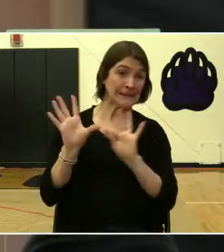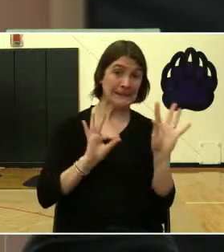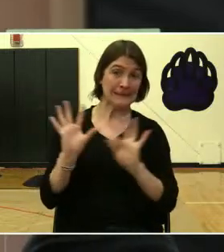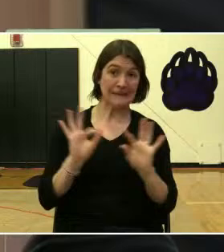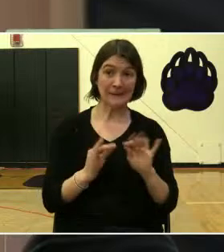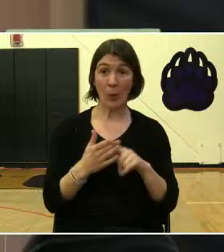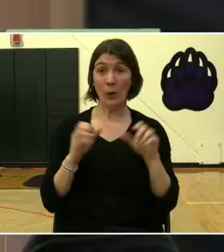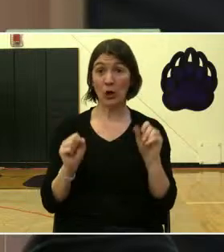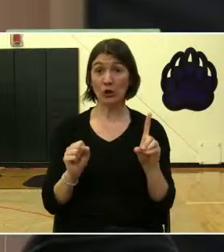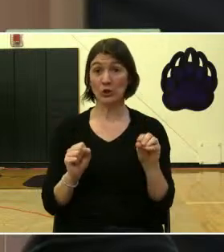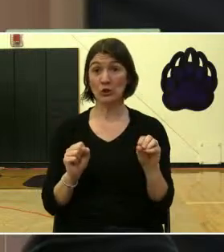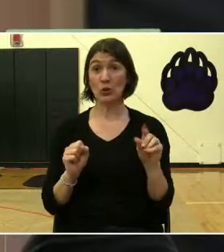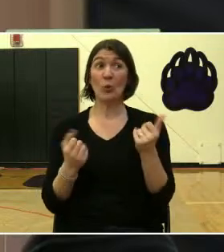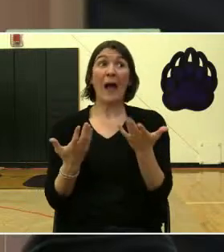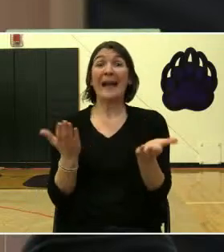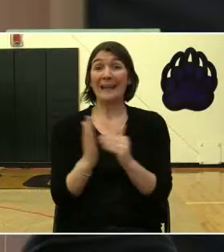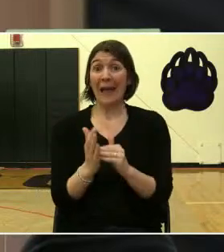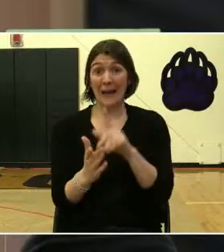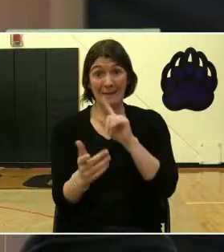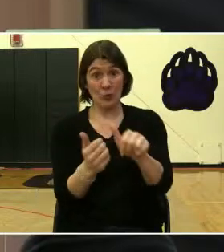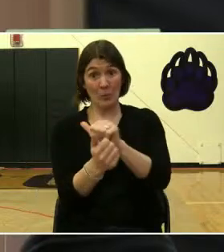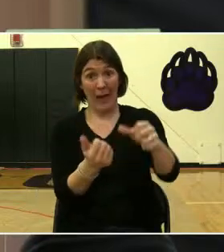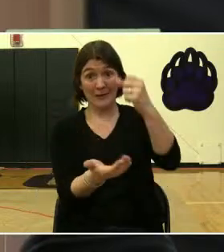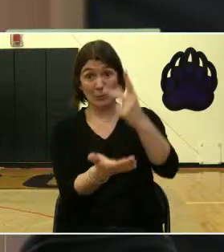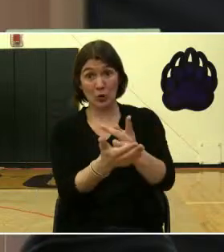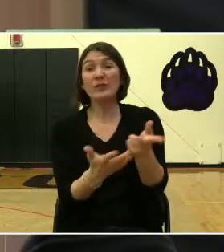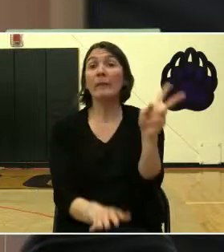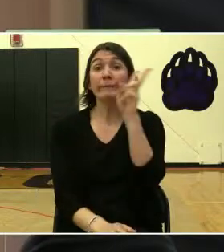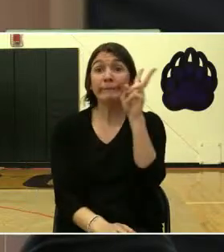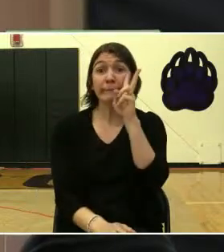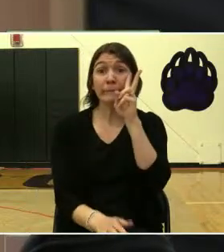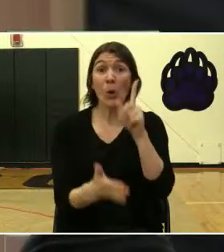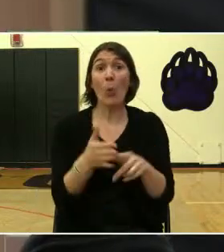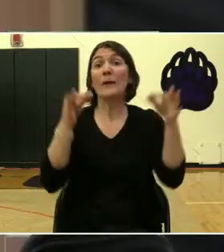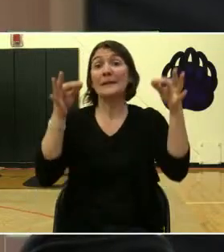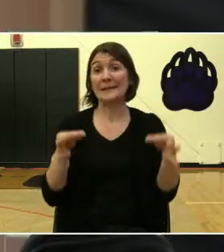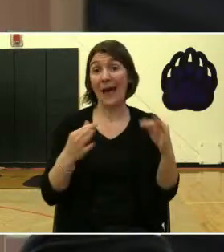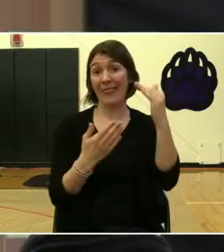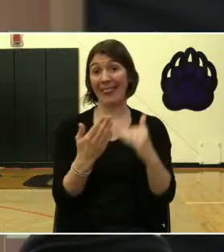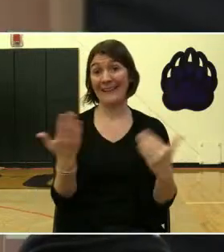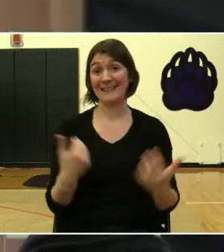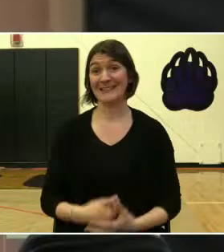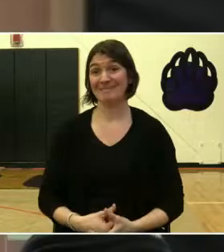know we need to wait and see if this budget passes before we can finalize that